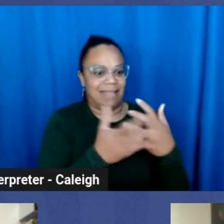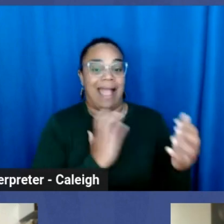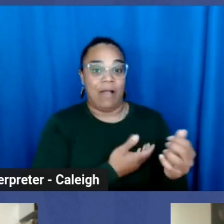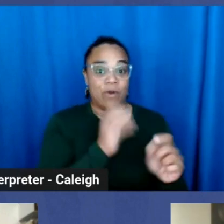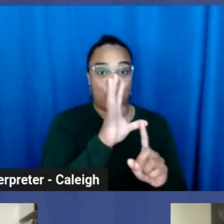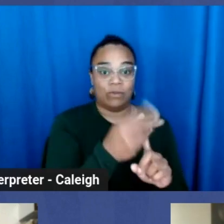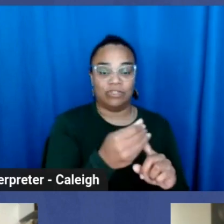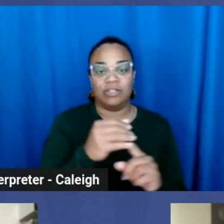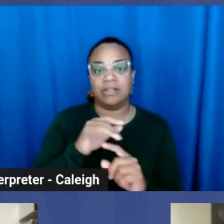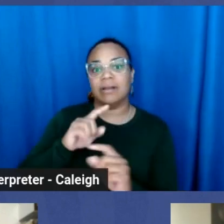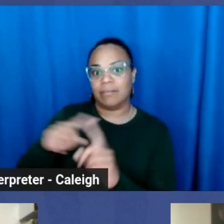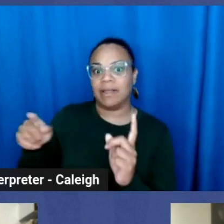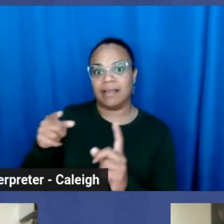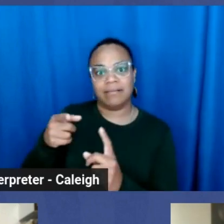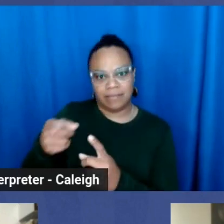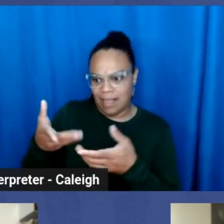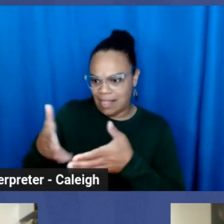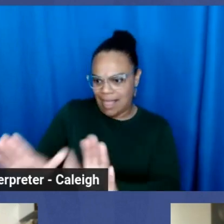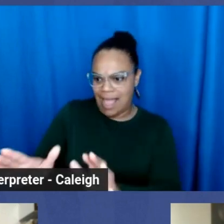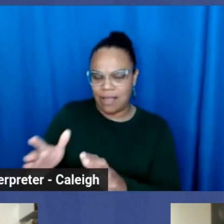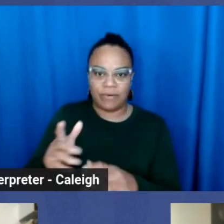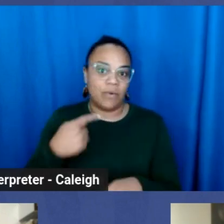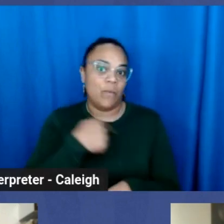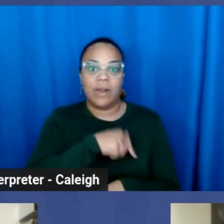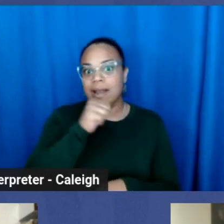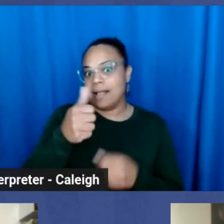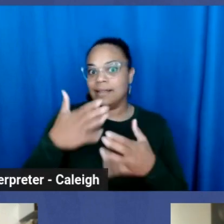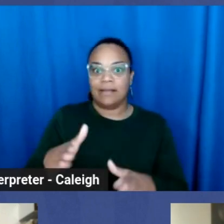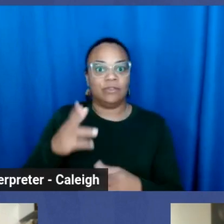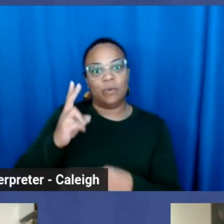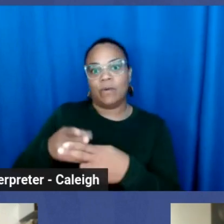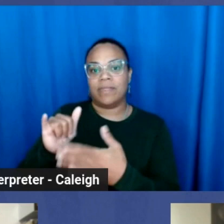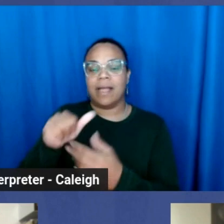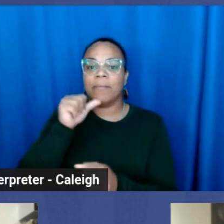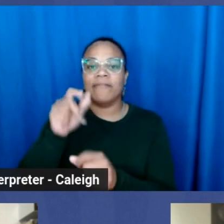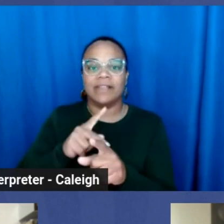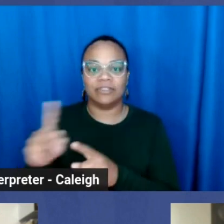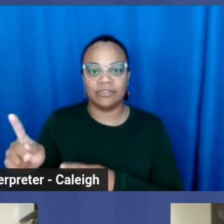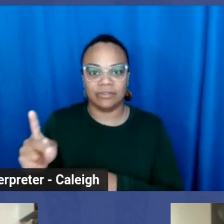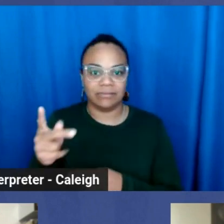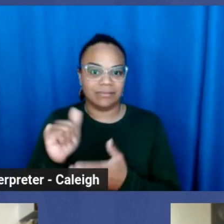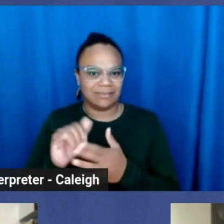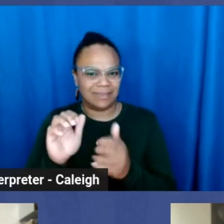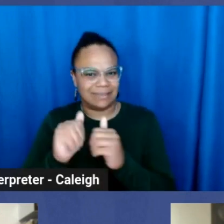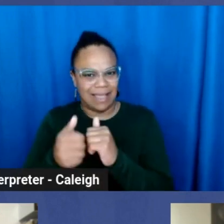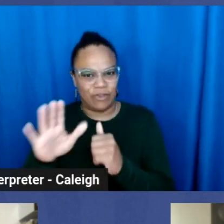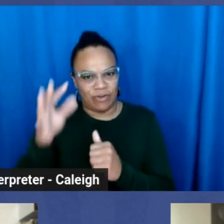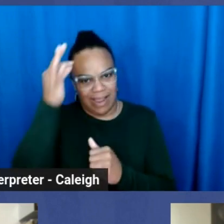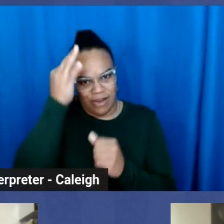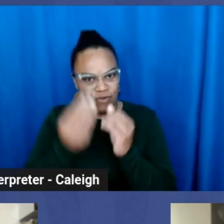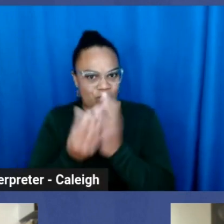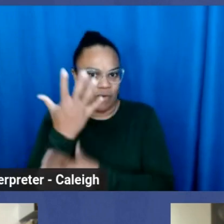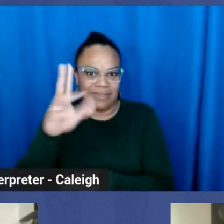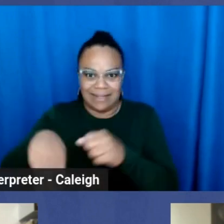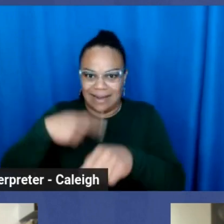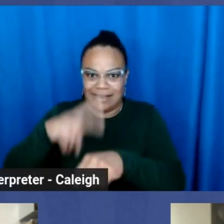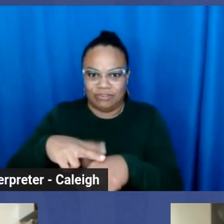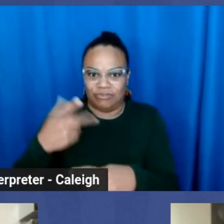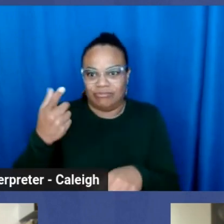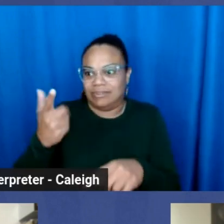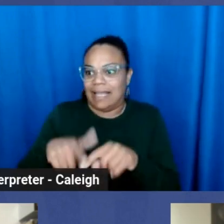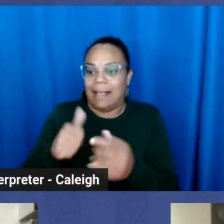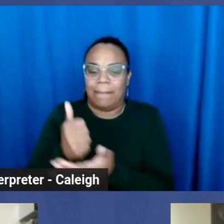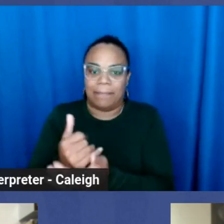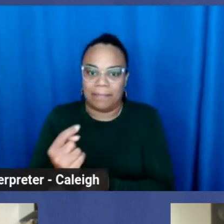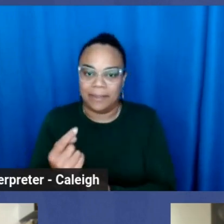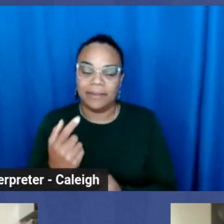we to deem it as unprofessional? It's how your hair naturally grows out of your head. And so, yeah, I just thought